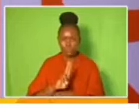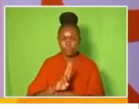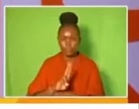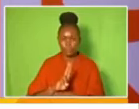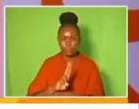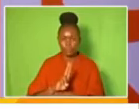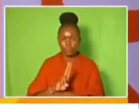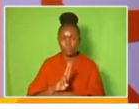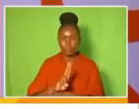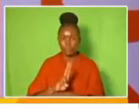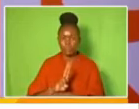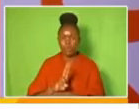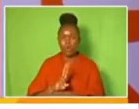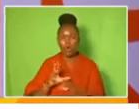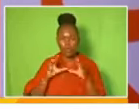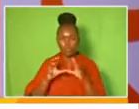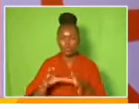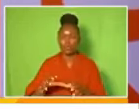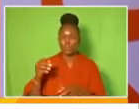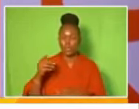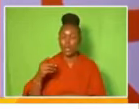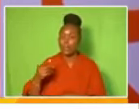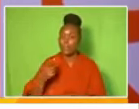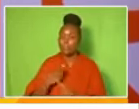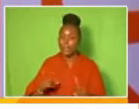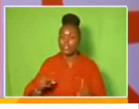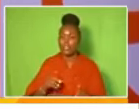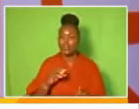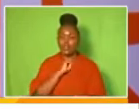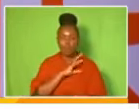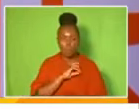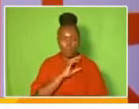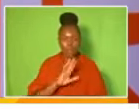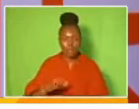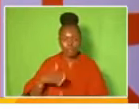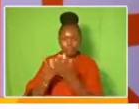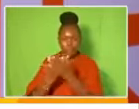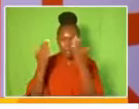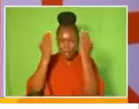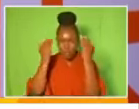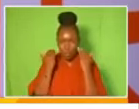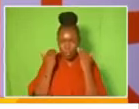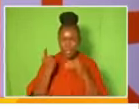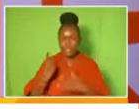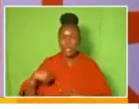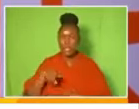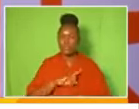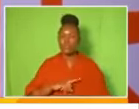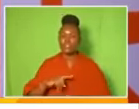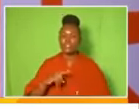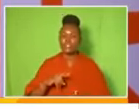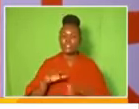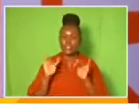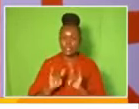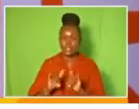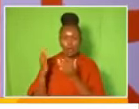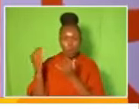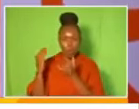or use on us are in court, and we remain optimistic that we will secure justice for the